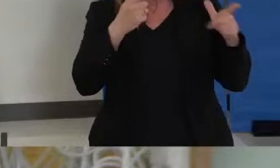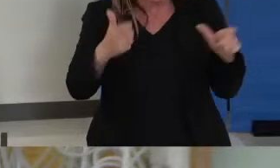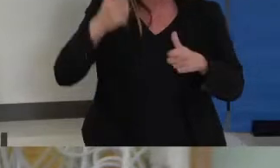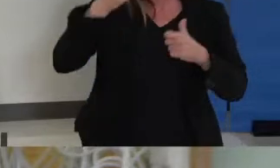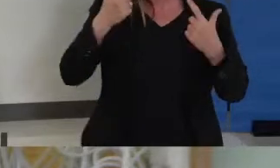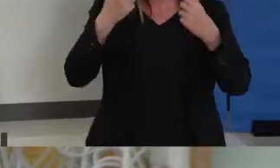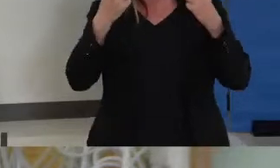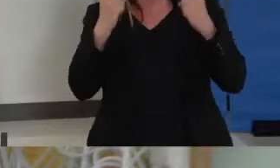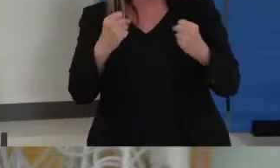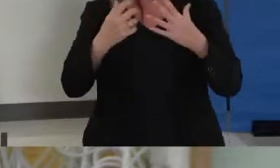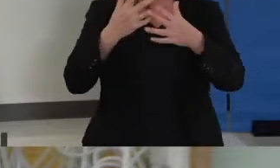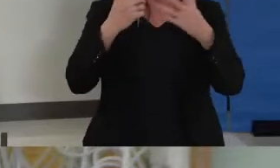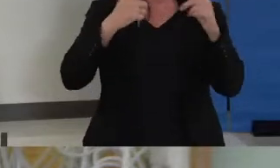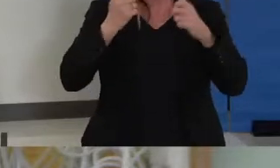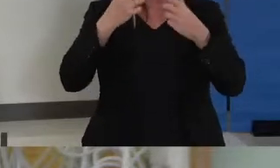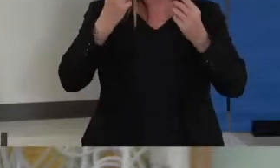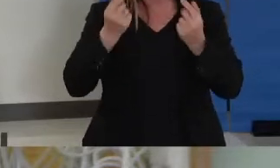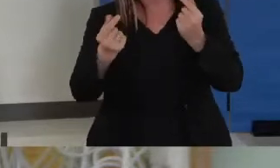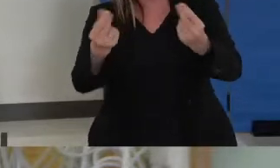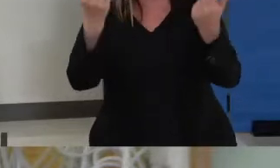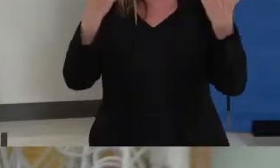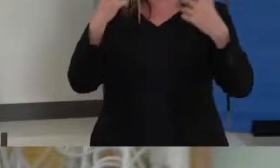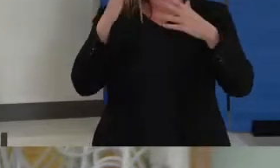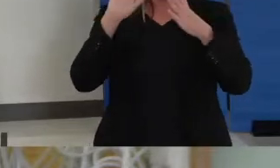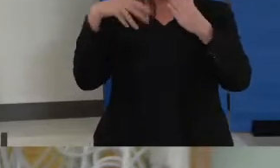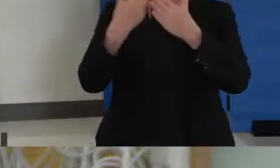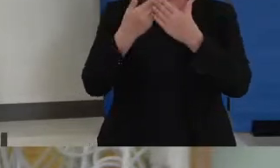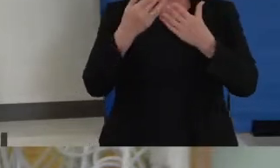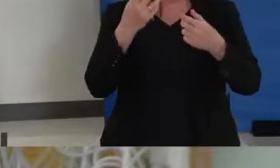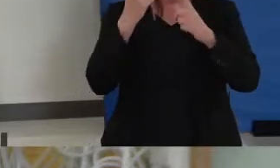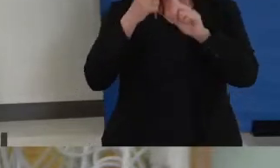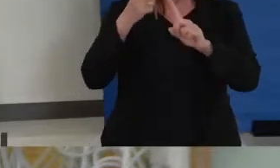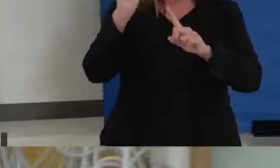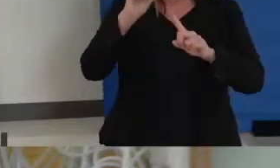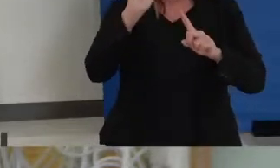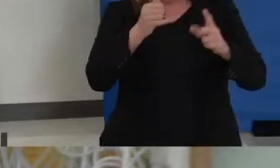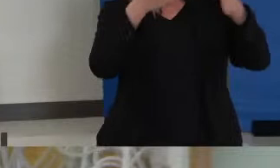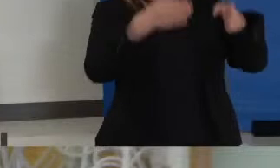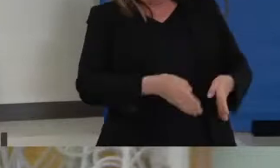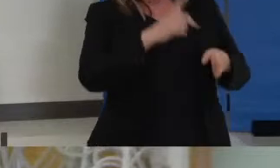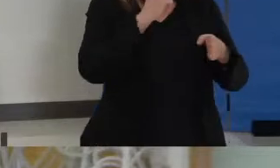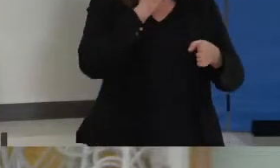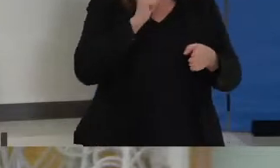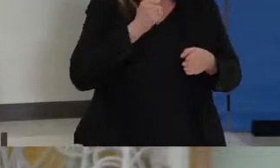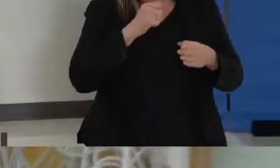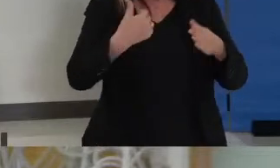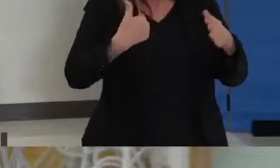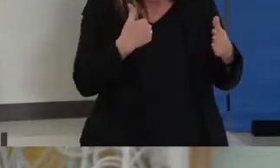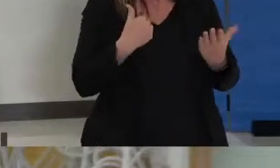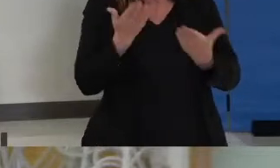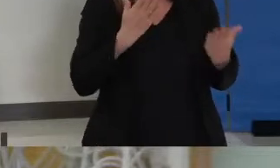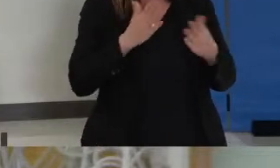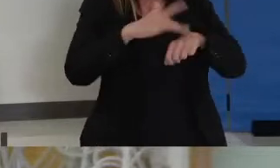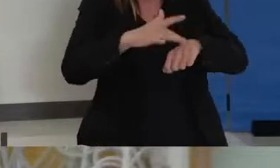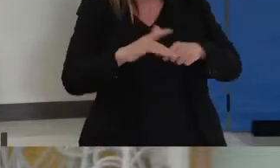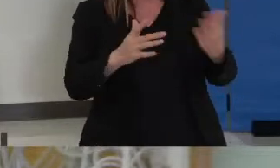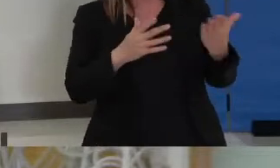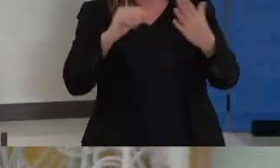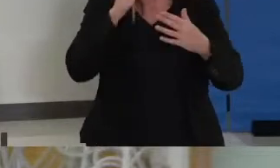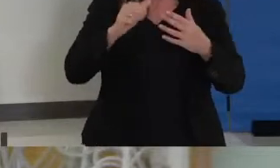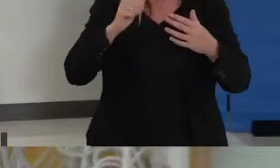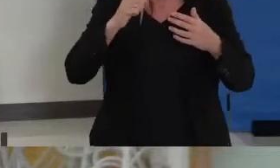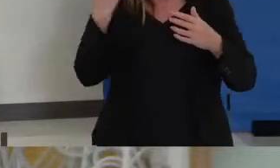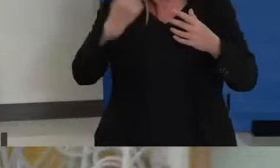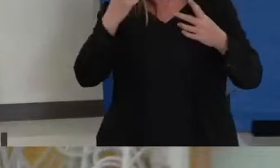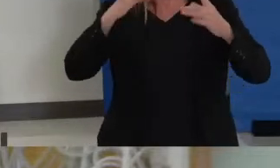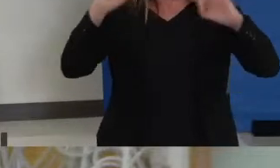go quicker to get to that point where that individual suffering has the services that are available to them, and get out of the mindset of a crisis